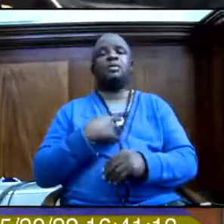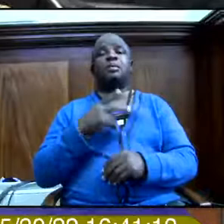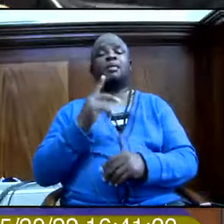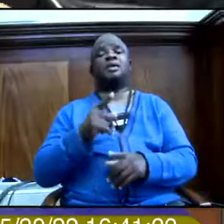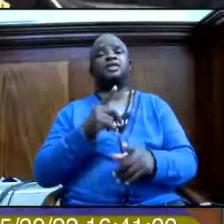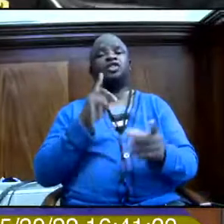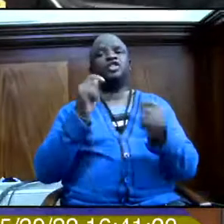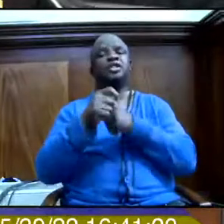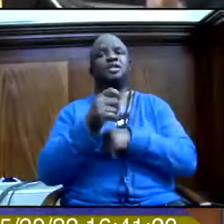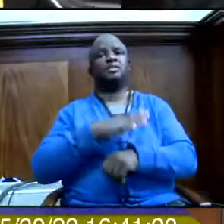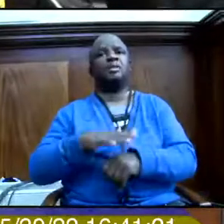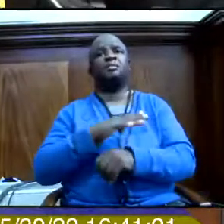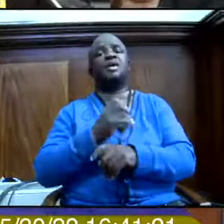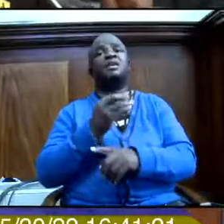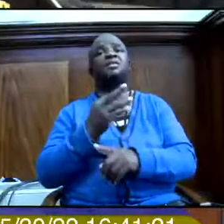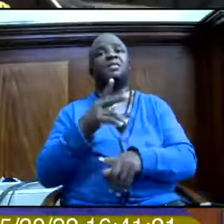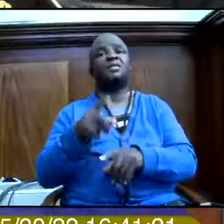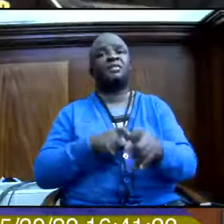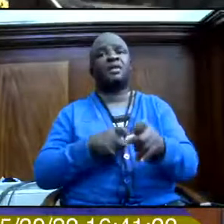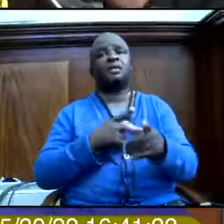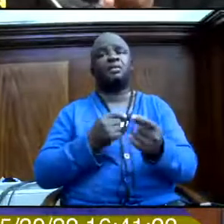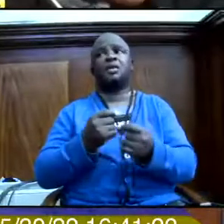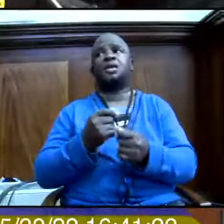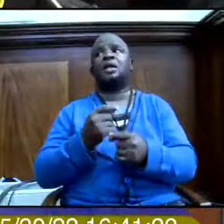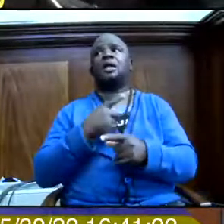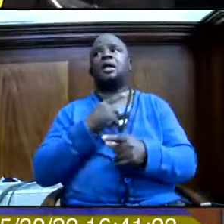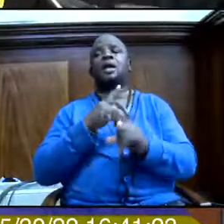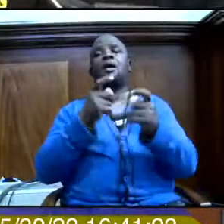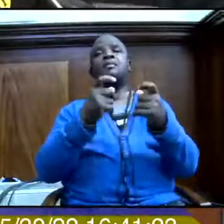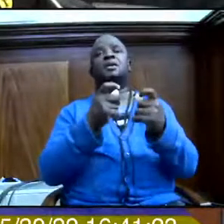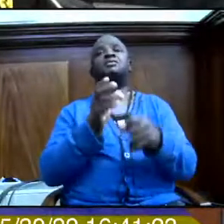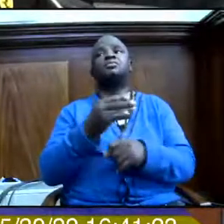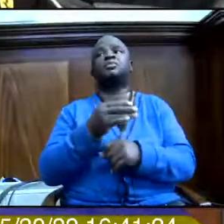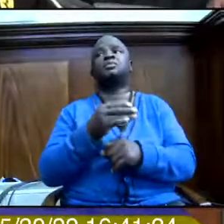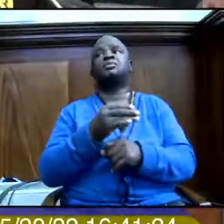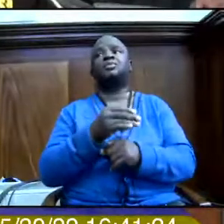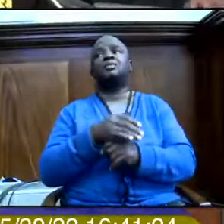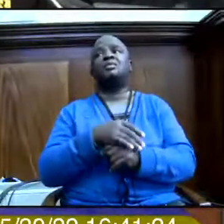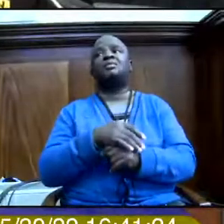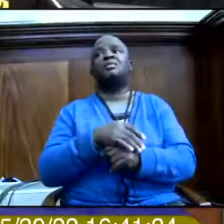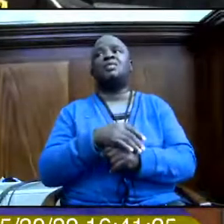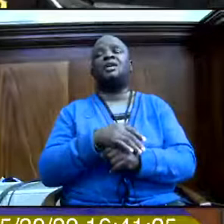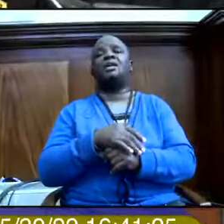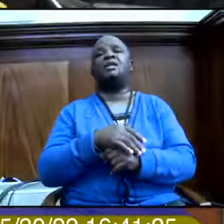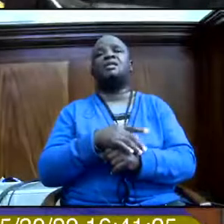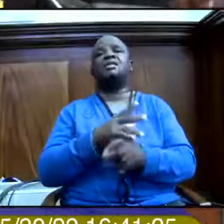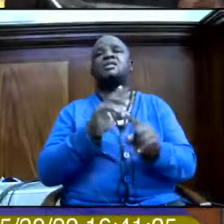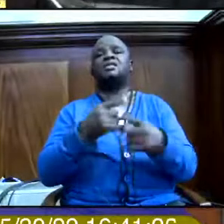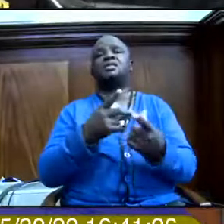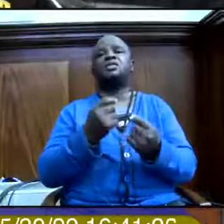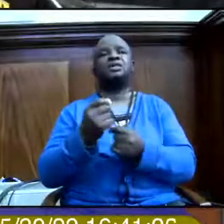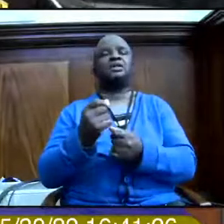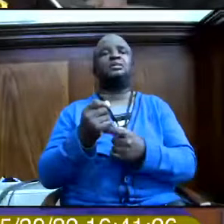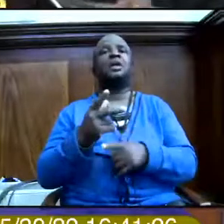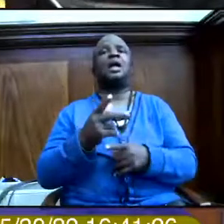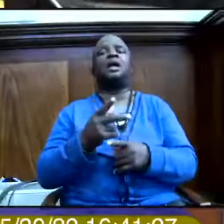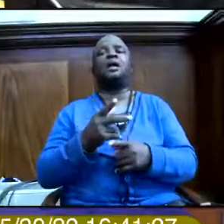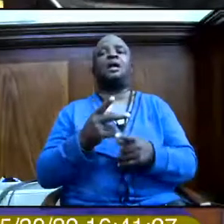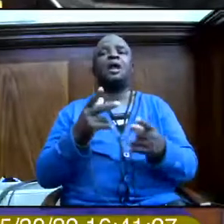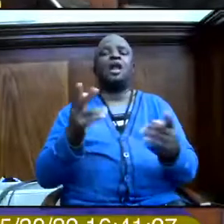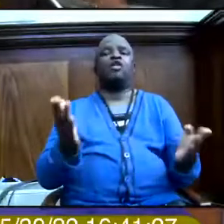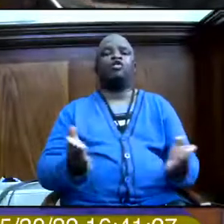our game if we don't up our game the employer is not there to to take care of our needs and